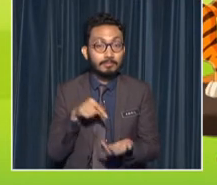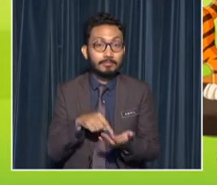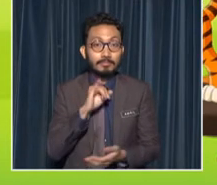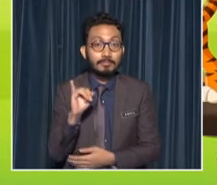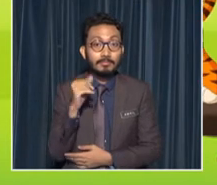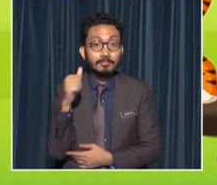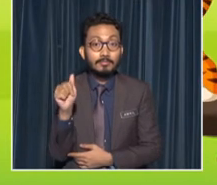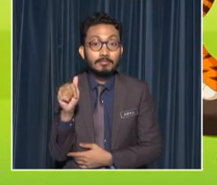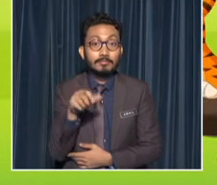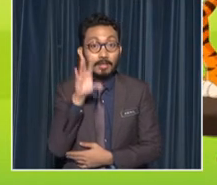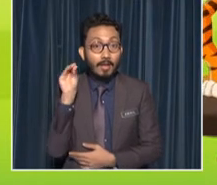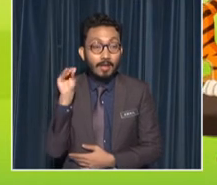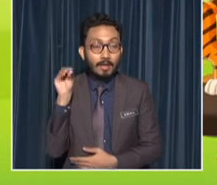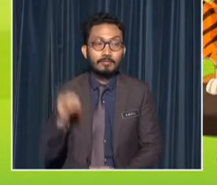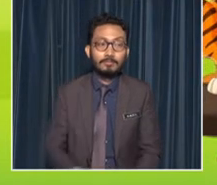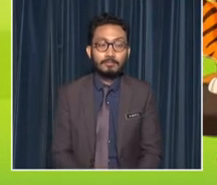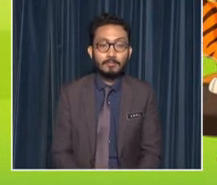This is a duck.